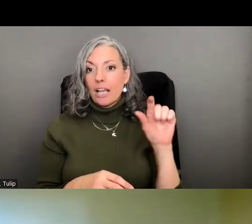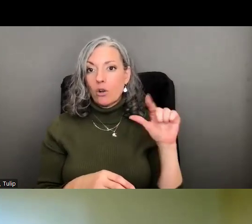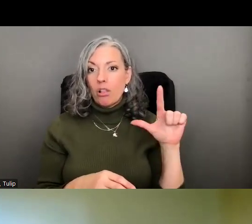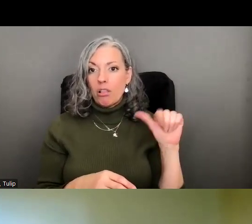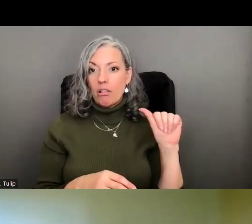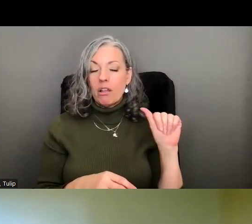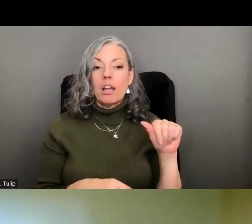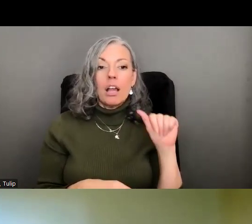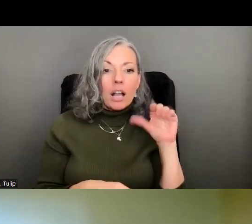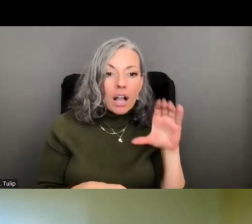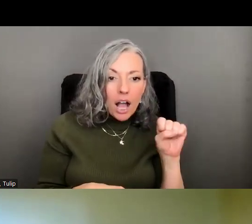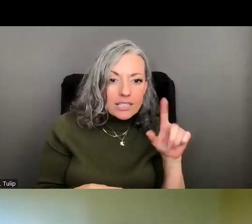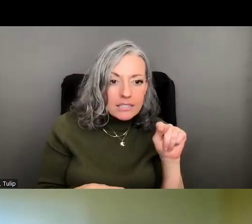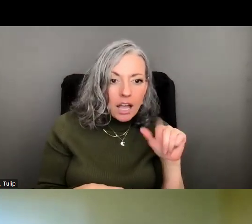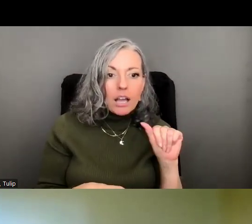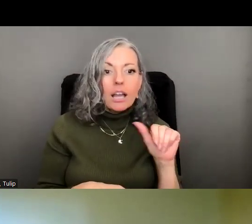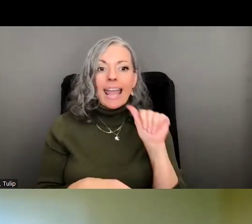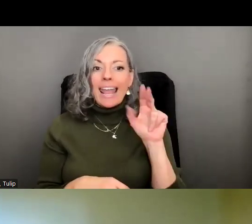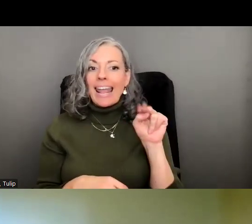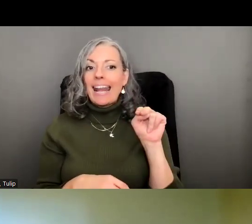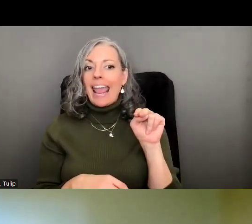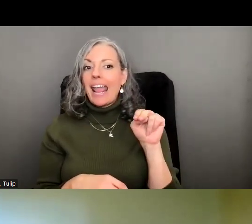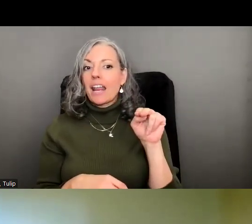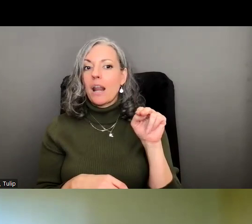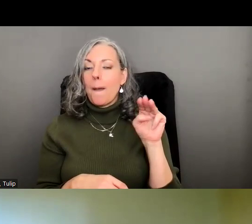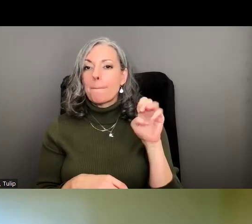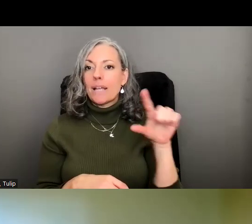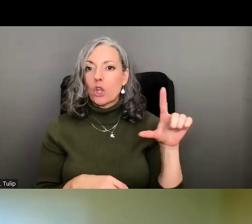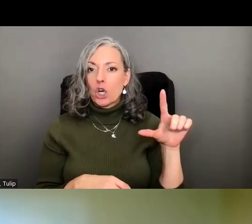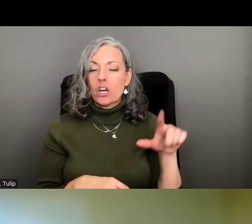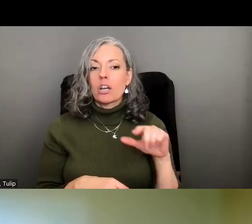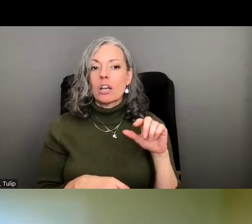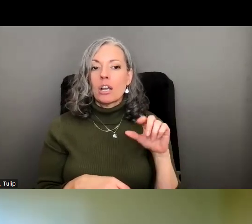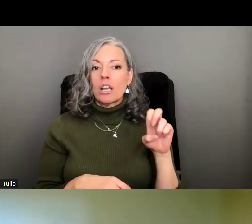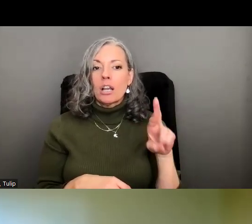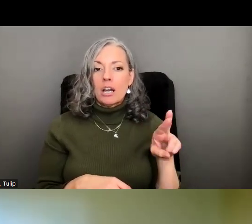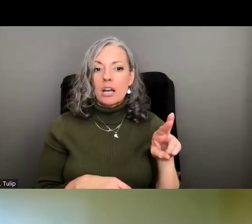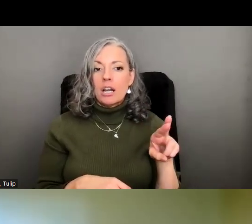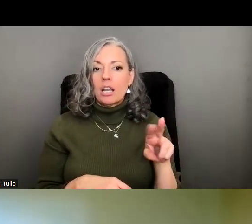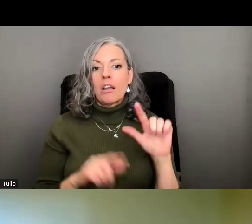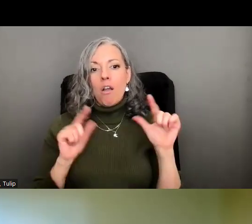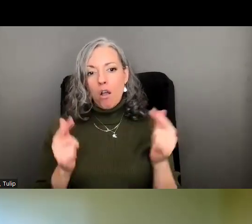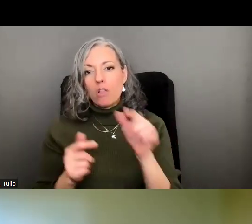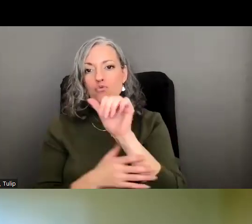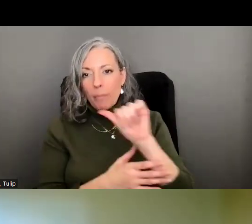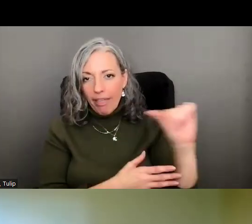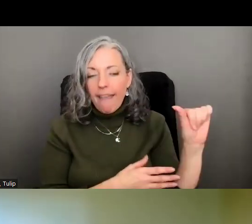and Pam Miller, and representation included rural and urban AAAs, county-based